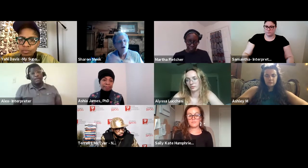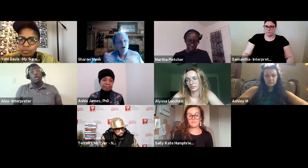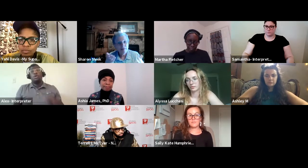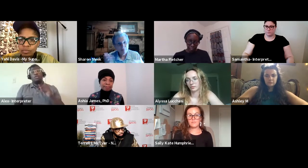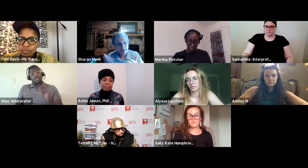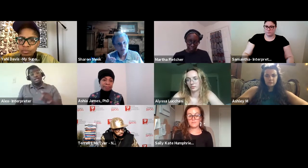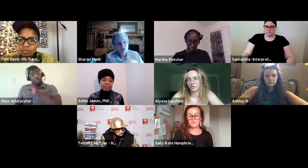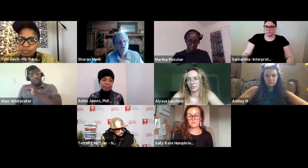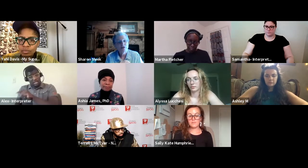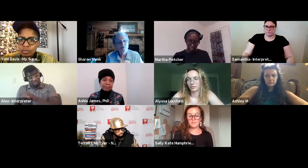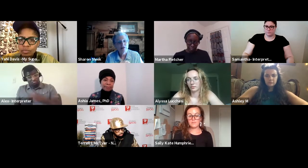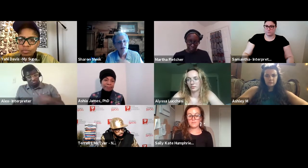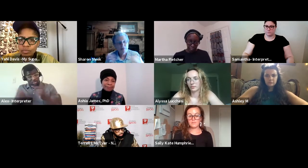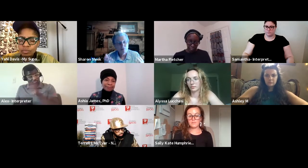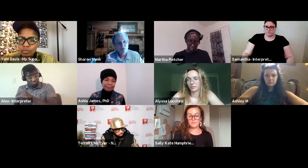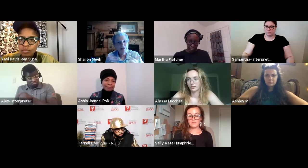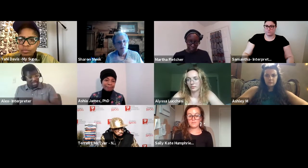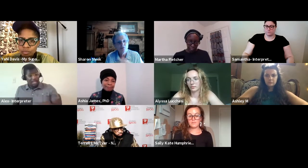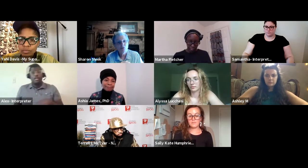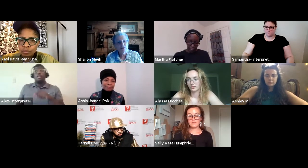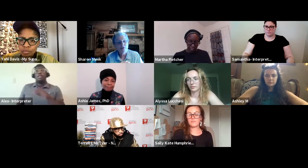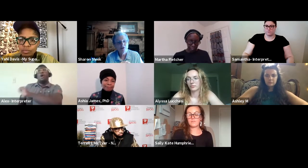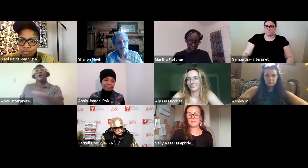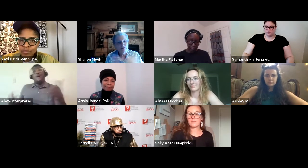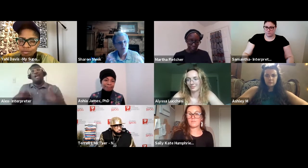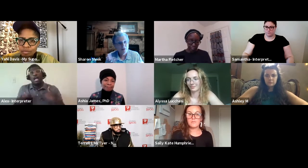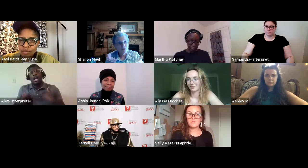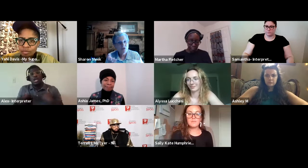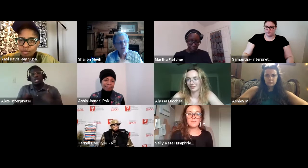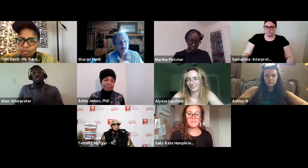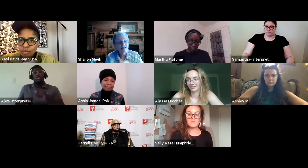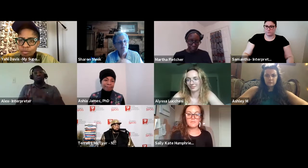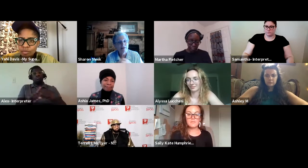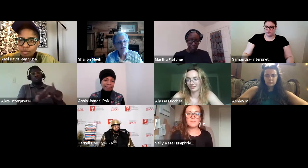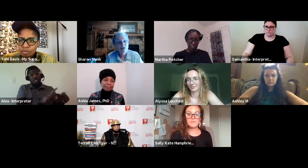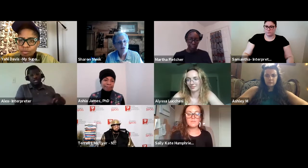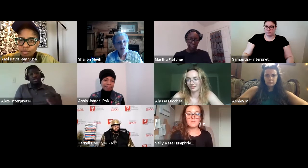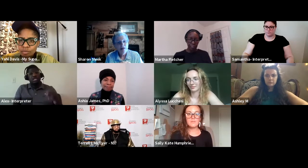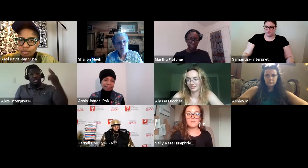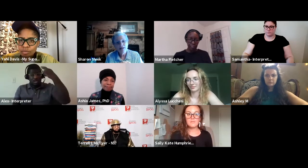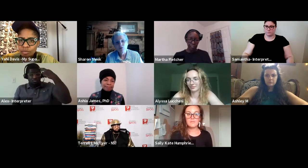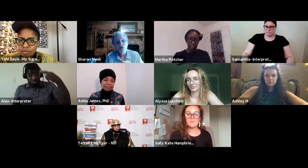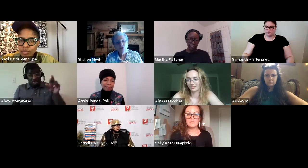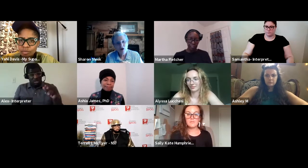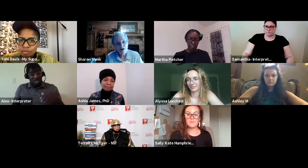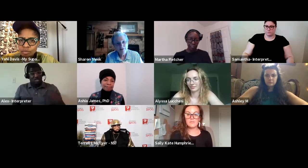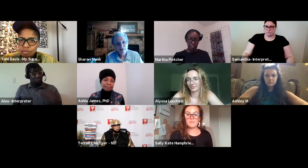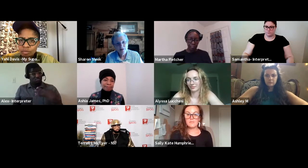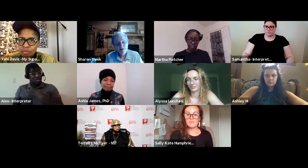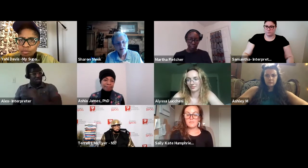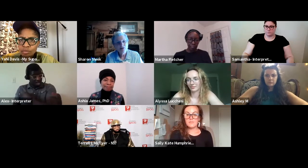they all had pastors and people that helped with the religious side of things. But he was